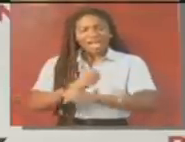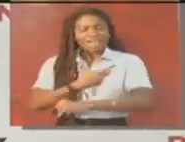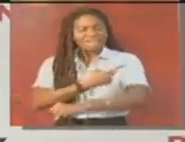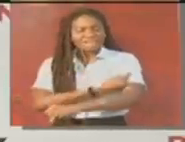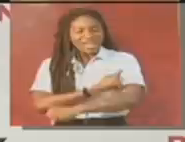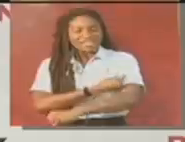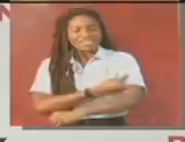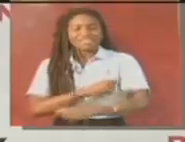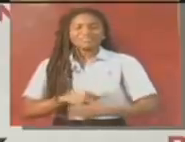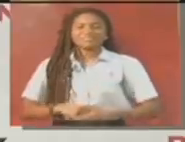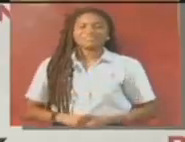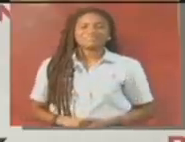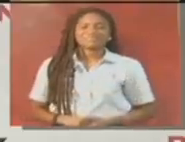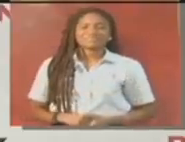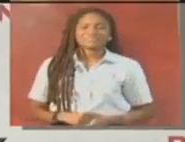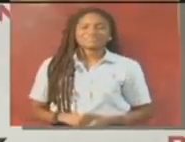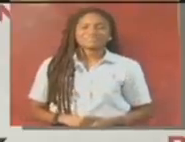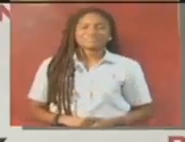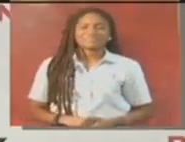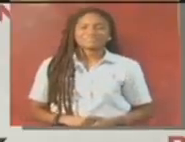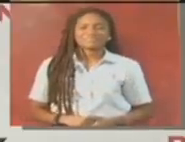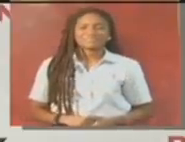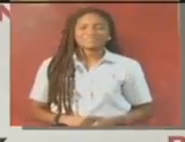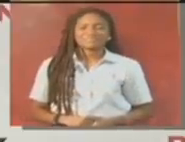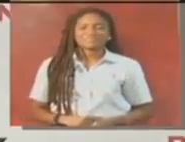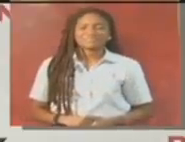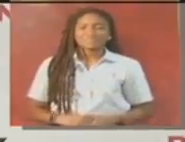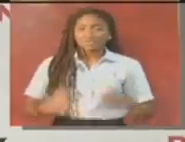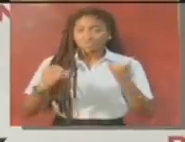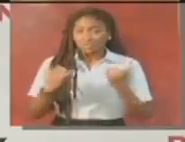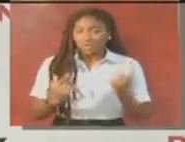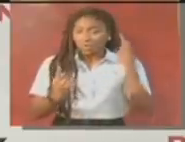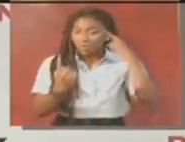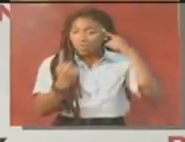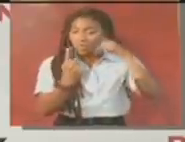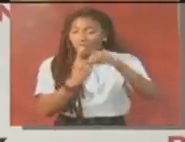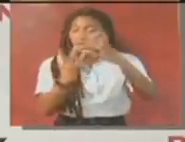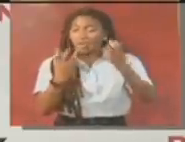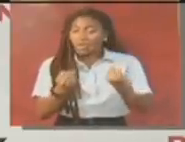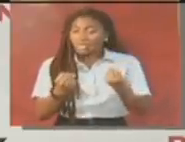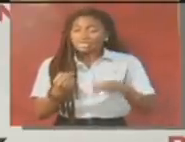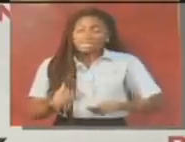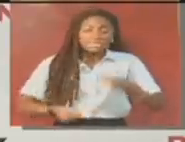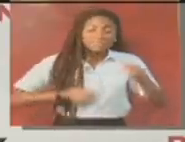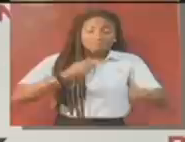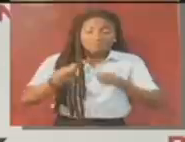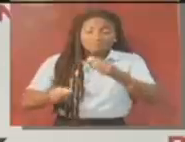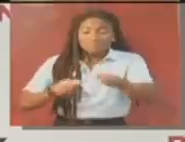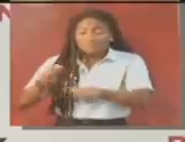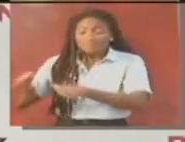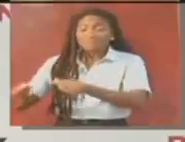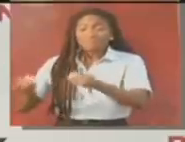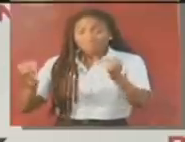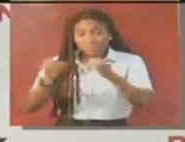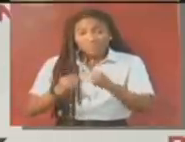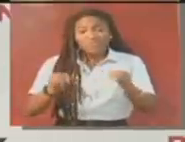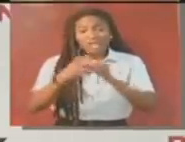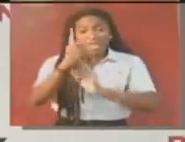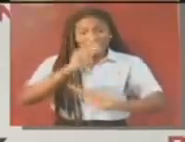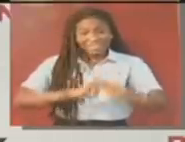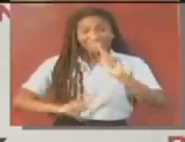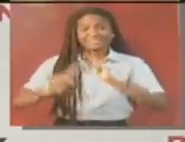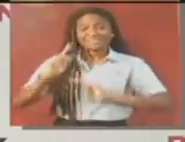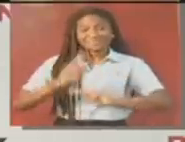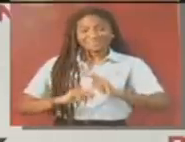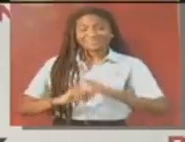doses at our disposal, and therefore the target for vaccination was extended. So we have exceeded